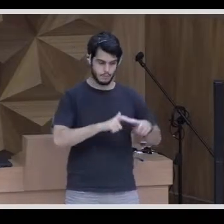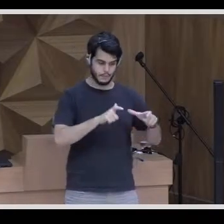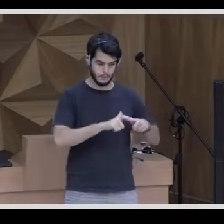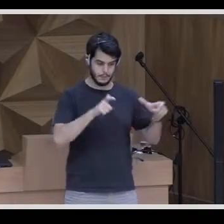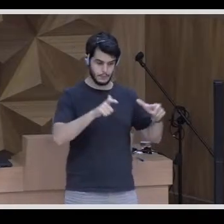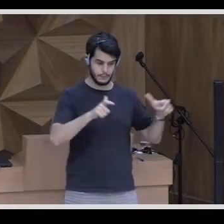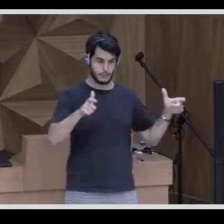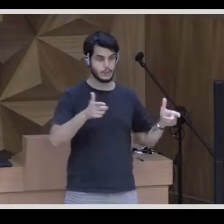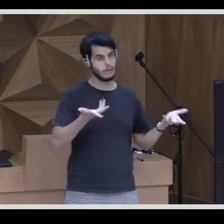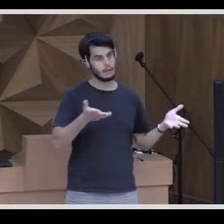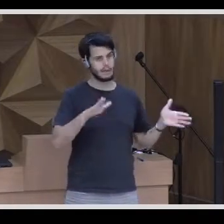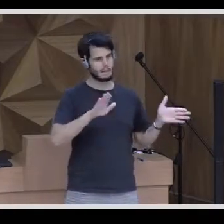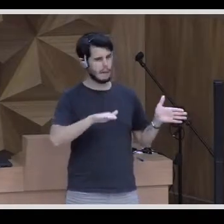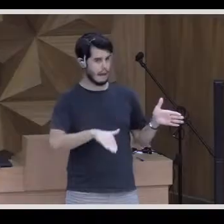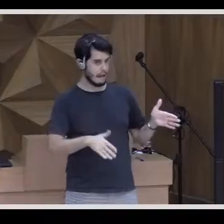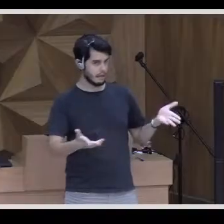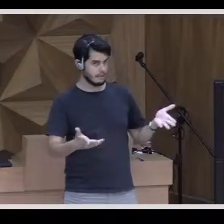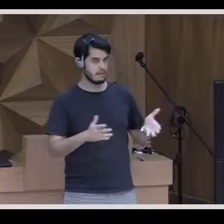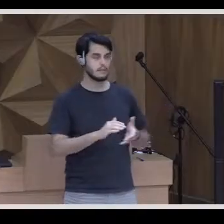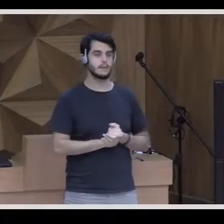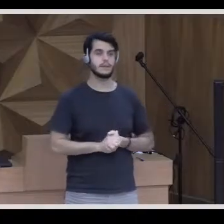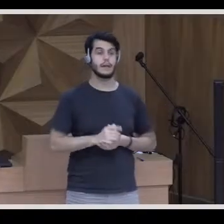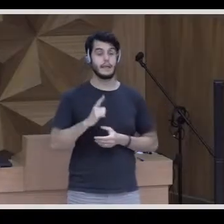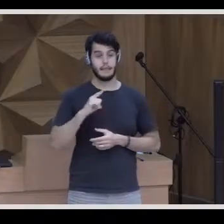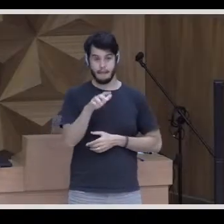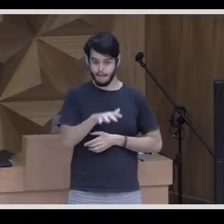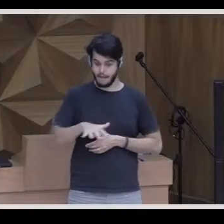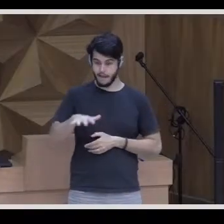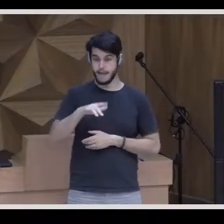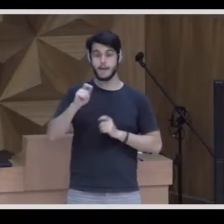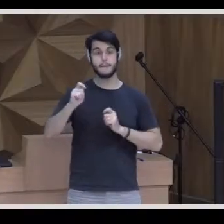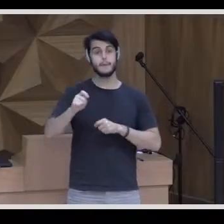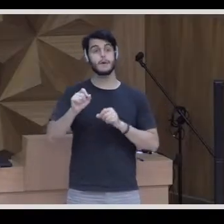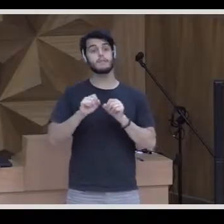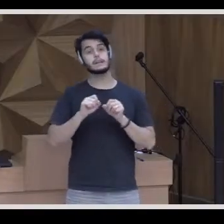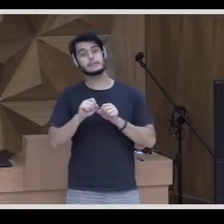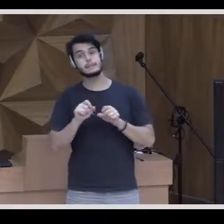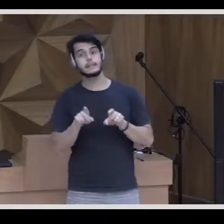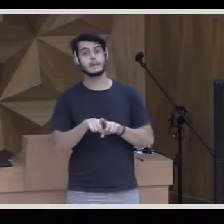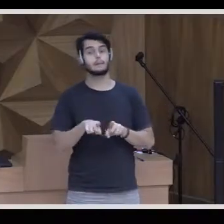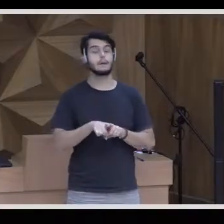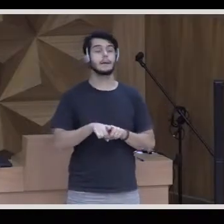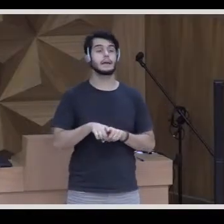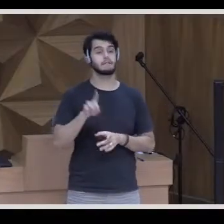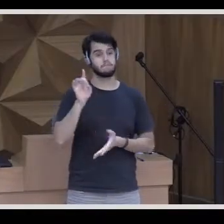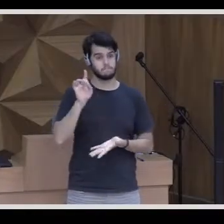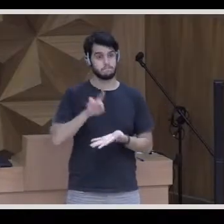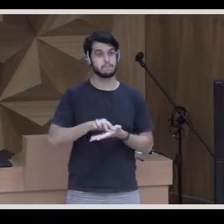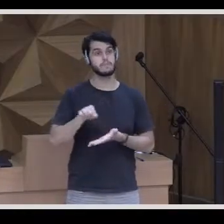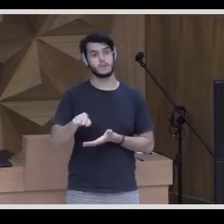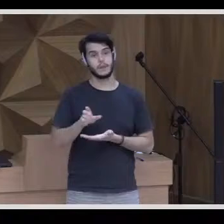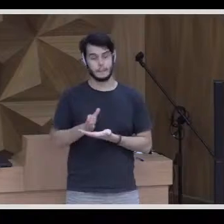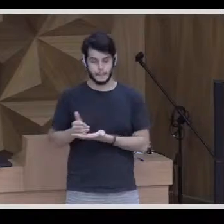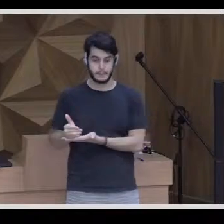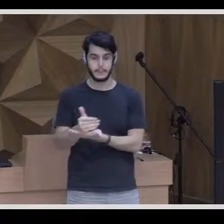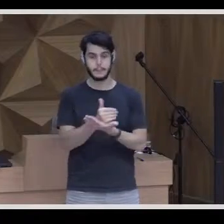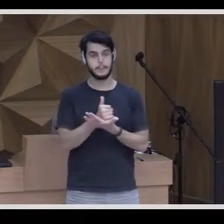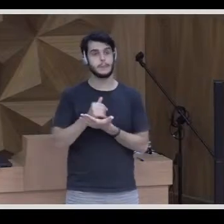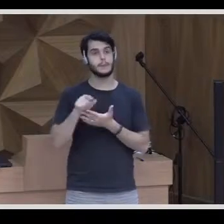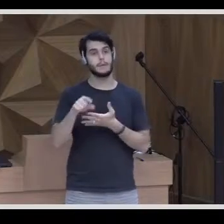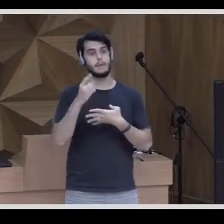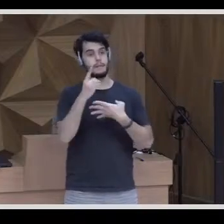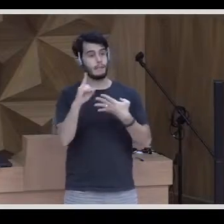area where we could actually do the data collection and find out, firstly, is this true? Is it the same as running a marathon a